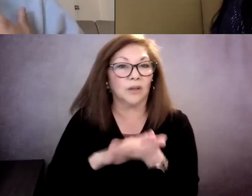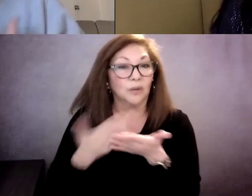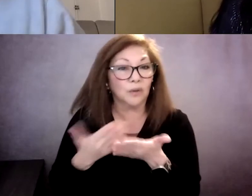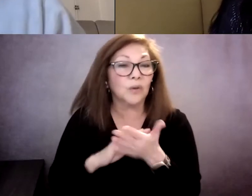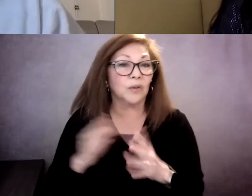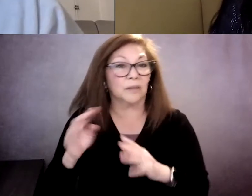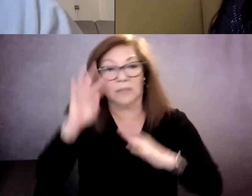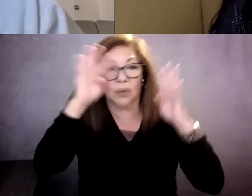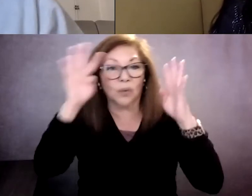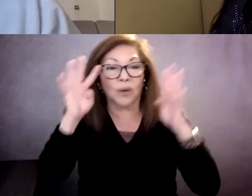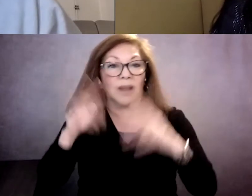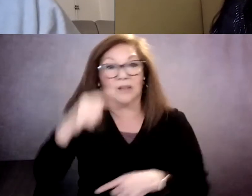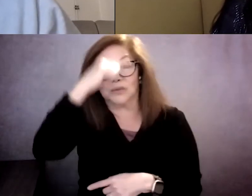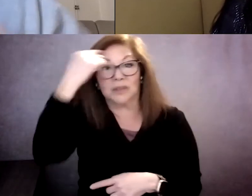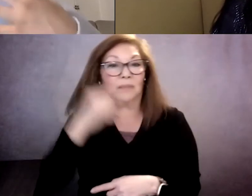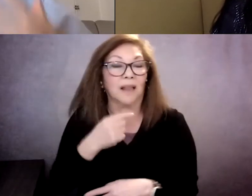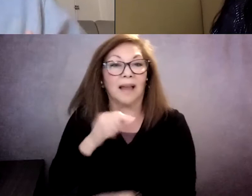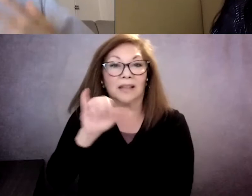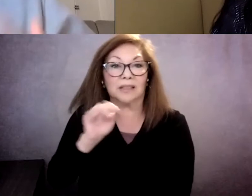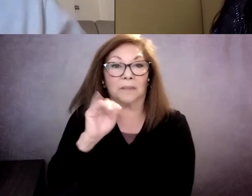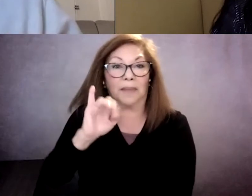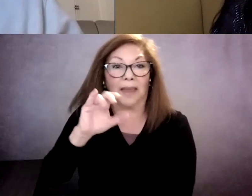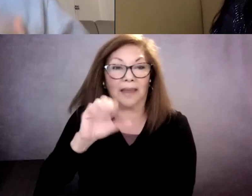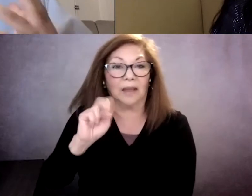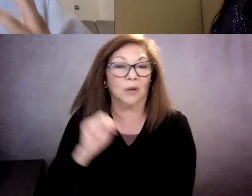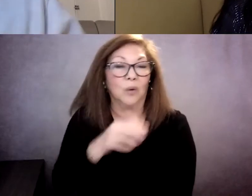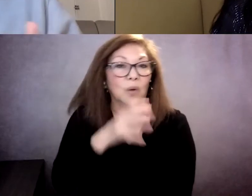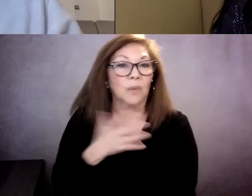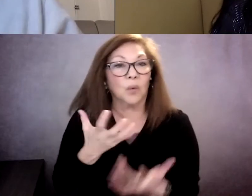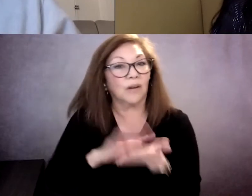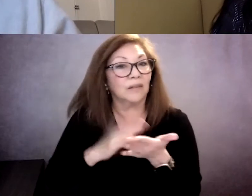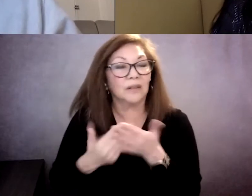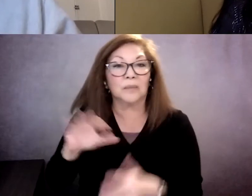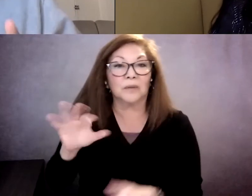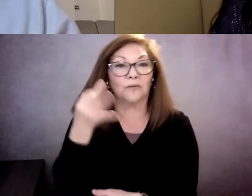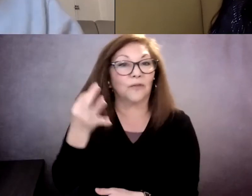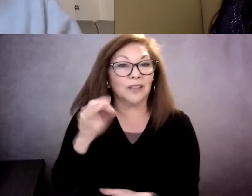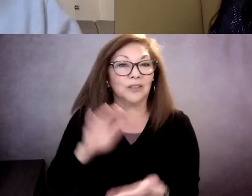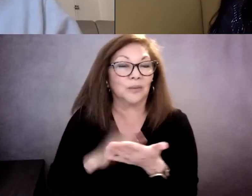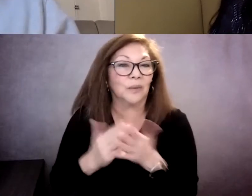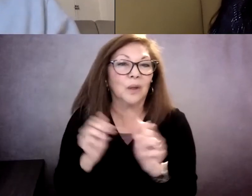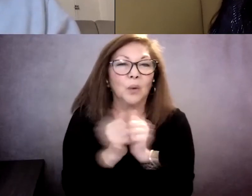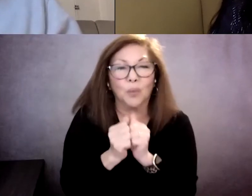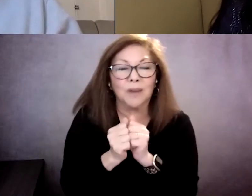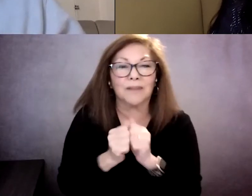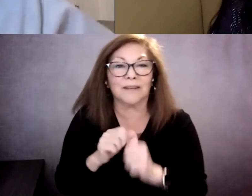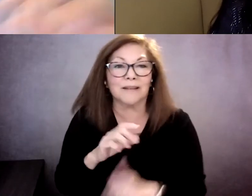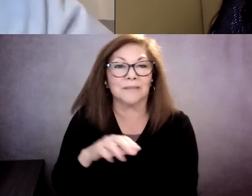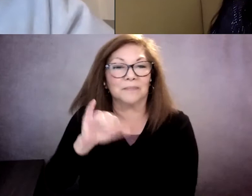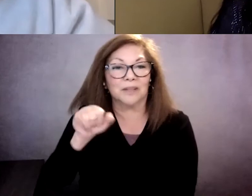She was a Black Jamaican woman who wanted to cook French cooking with a Jamaican accent, I believe